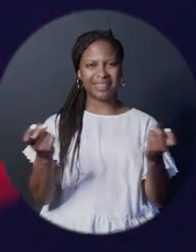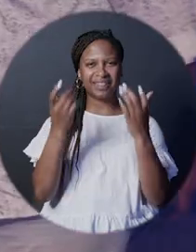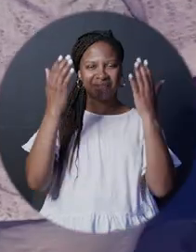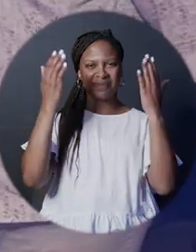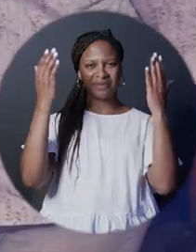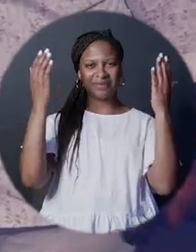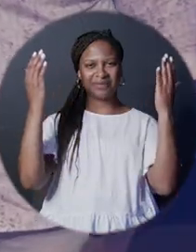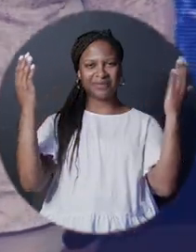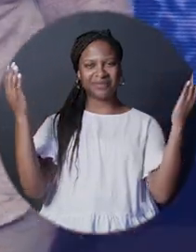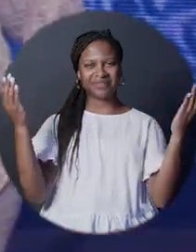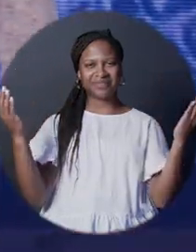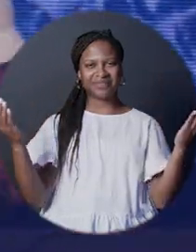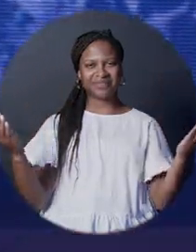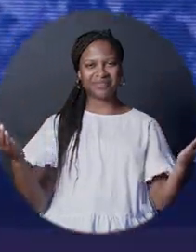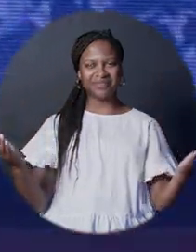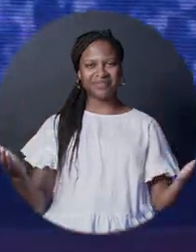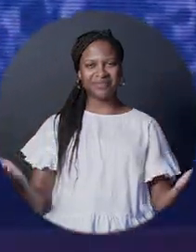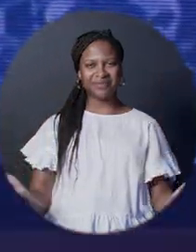Hallelujah.